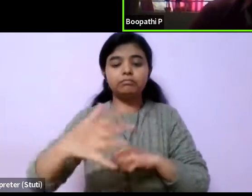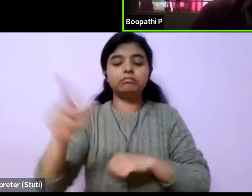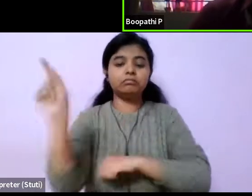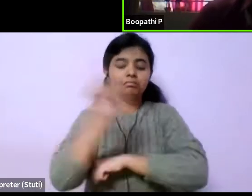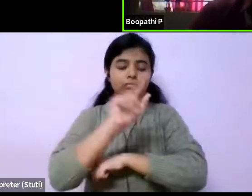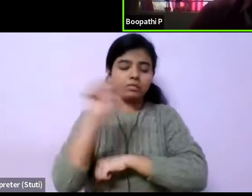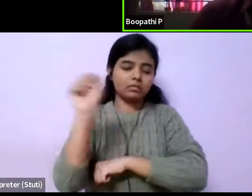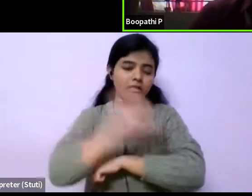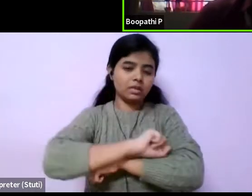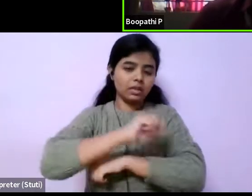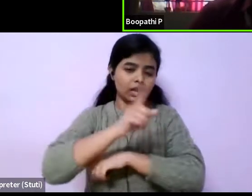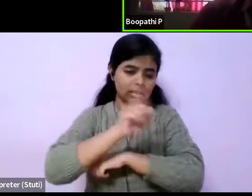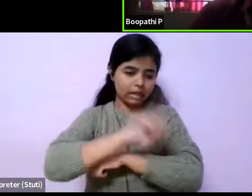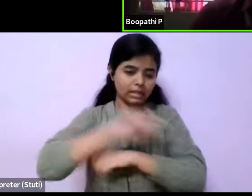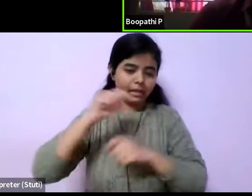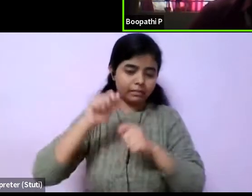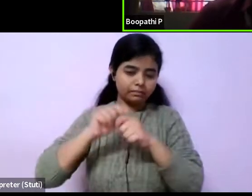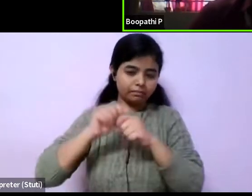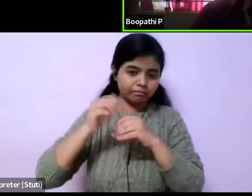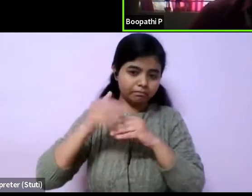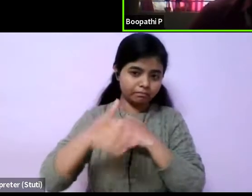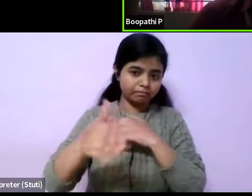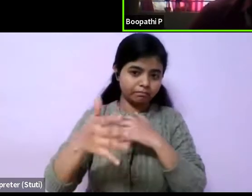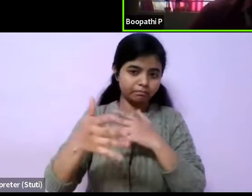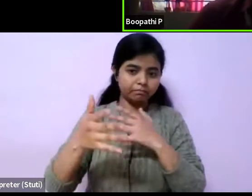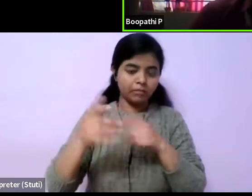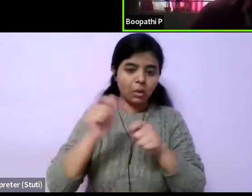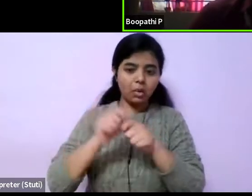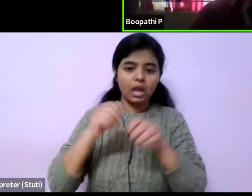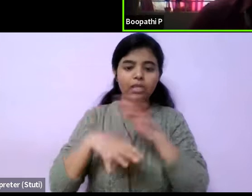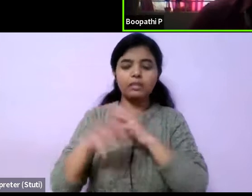So the Tamil Nadu, in a way,